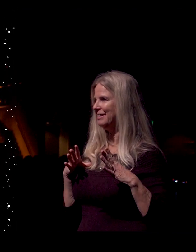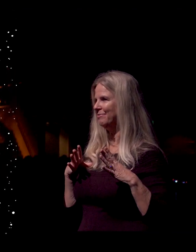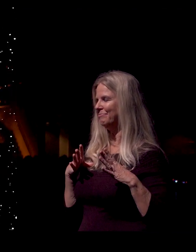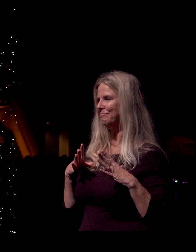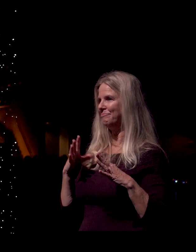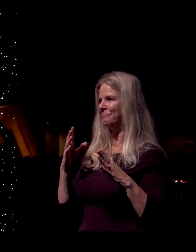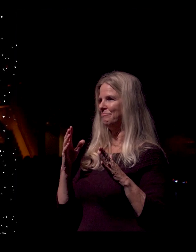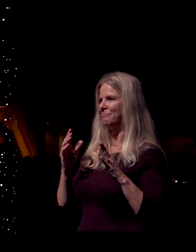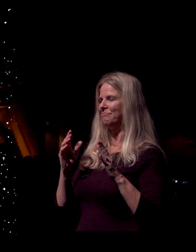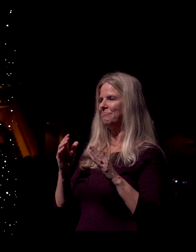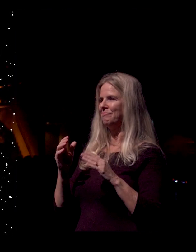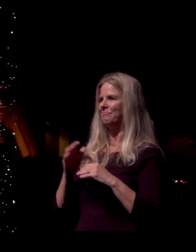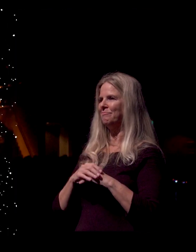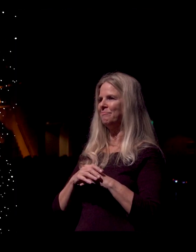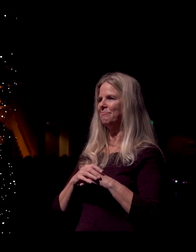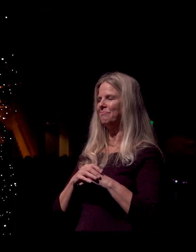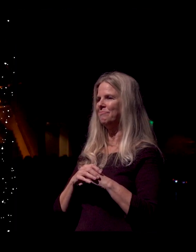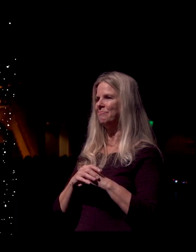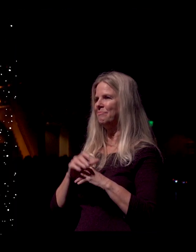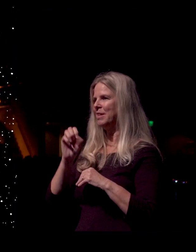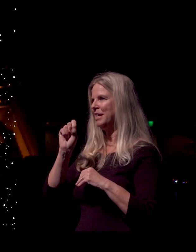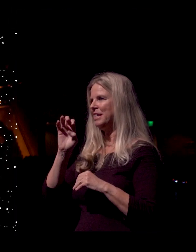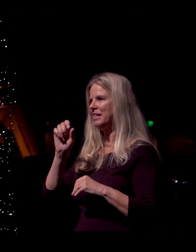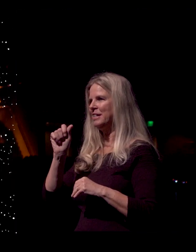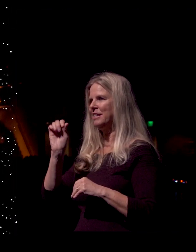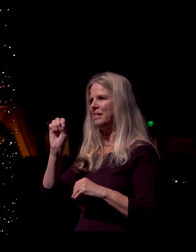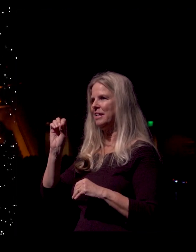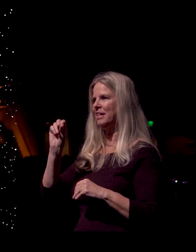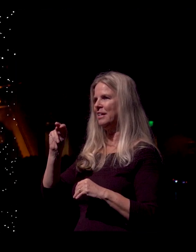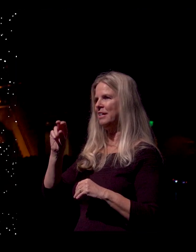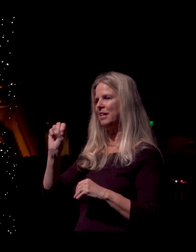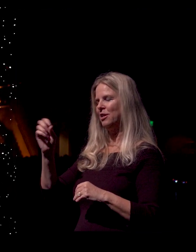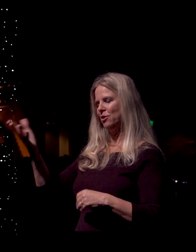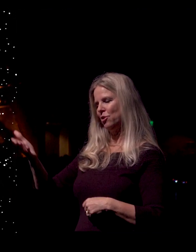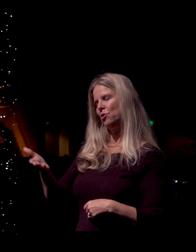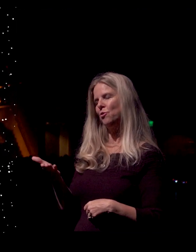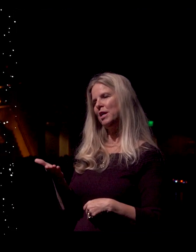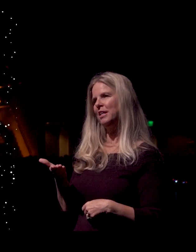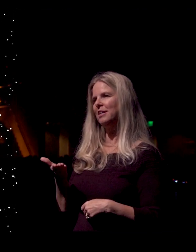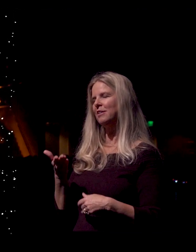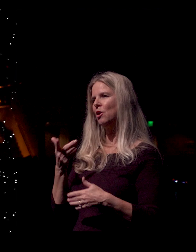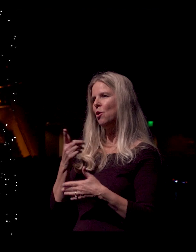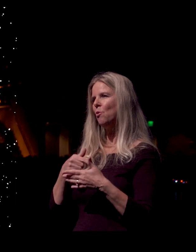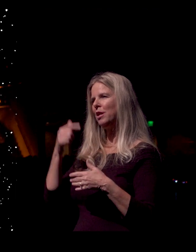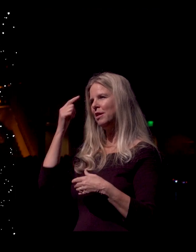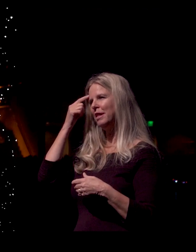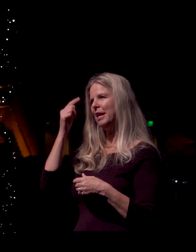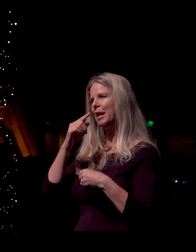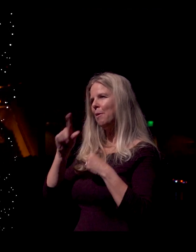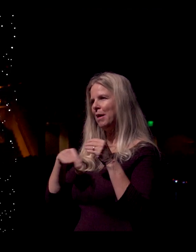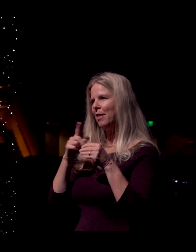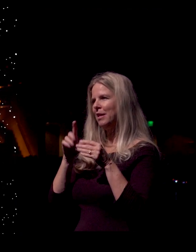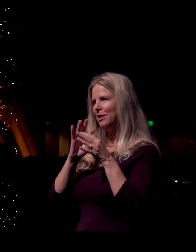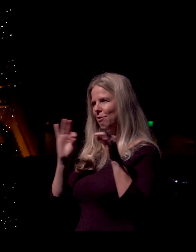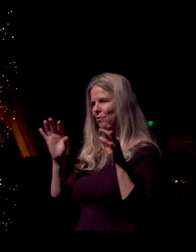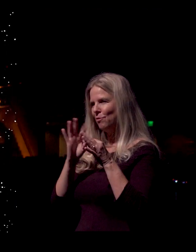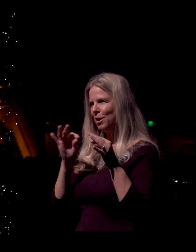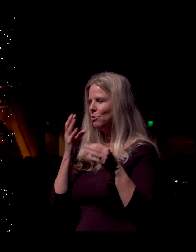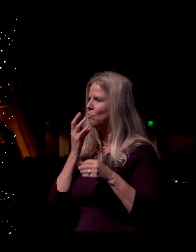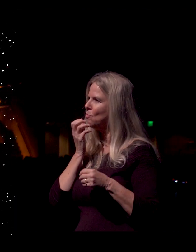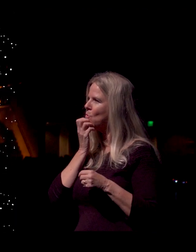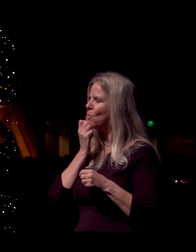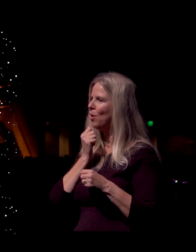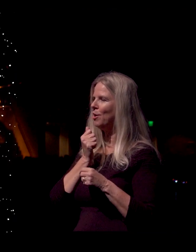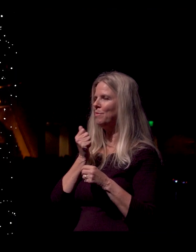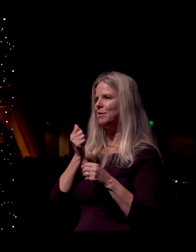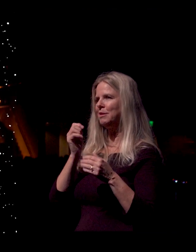these phrases? You might feel warmth, peace, or joy. Feelings that remind you of the season that we